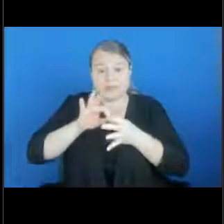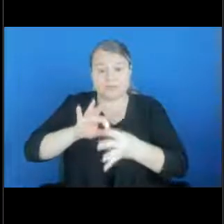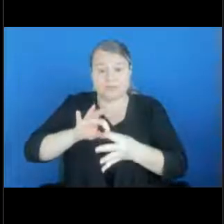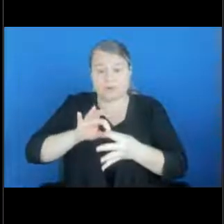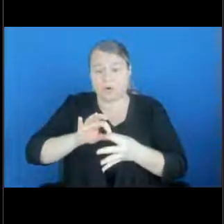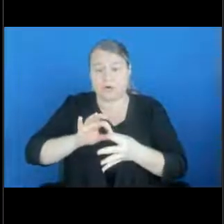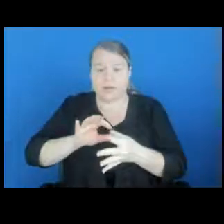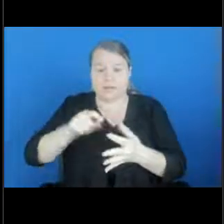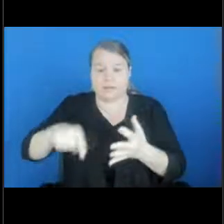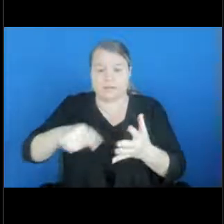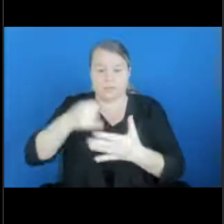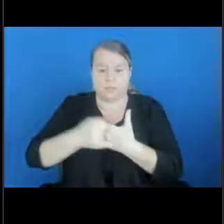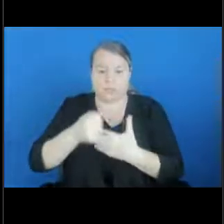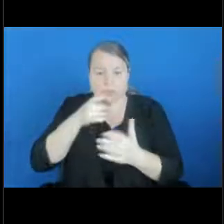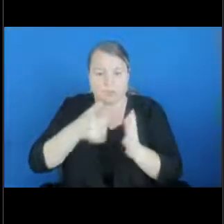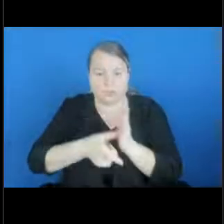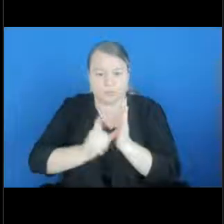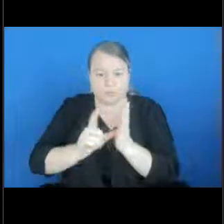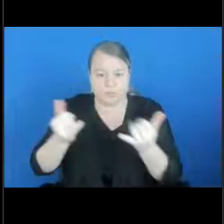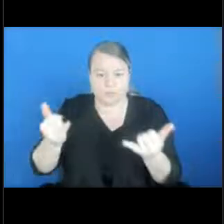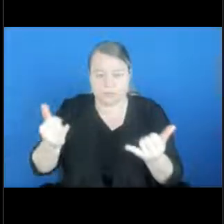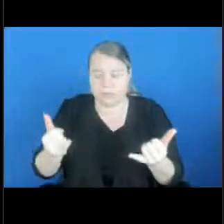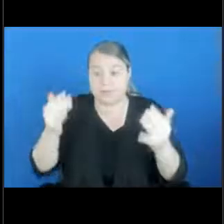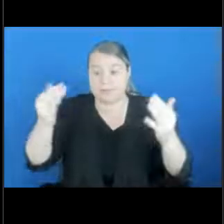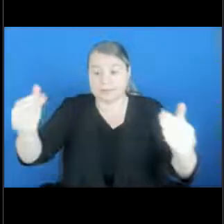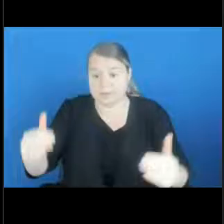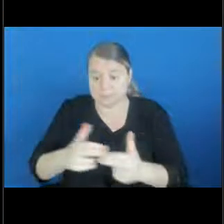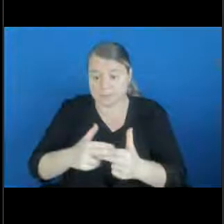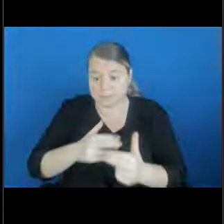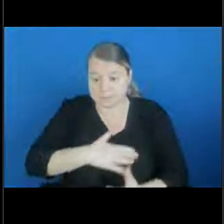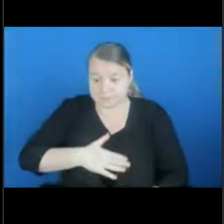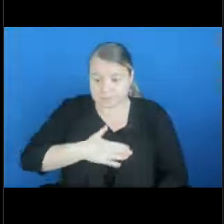associated with the project. Next slide, please.